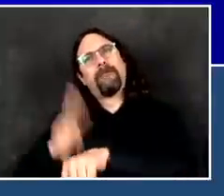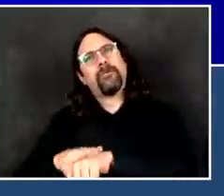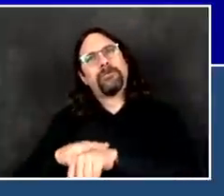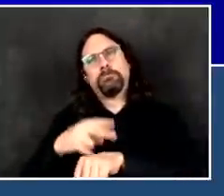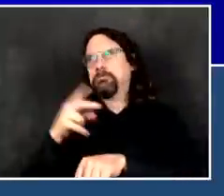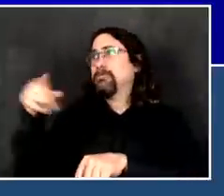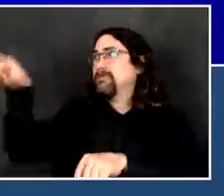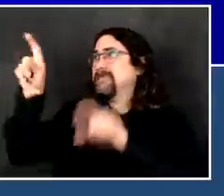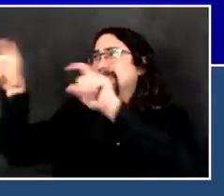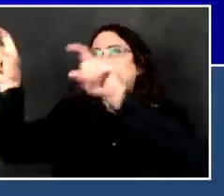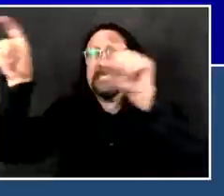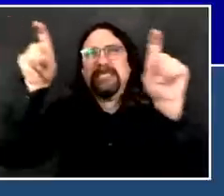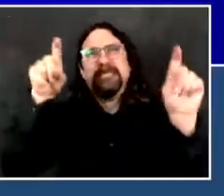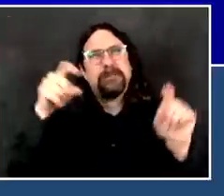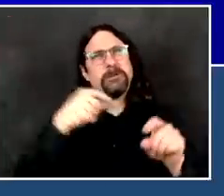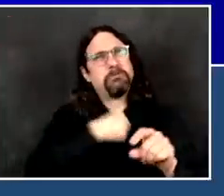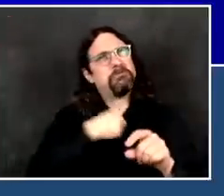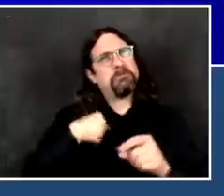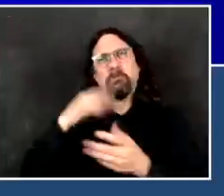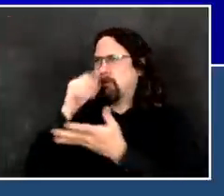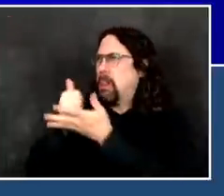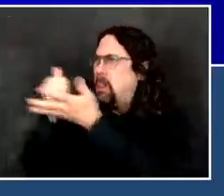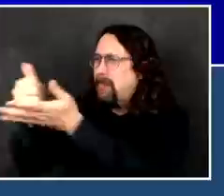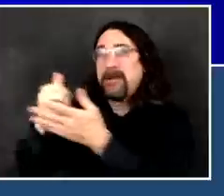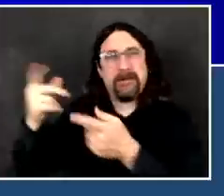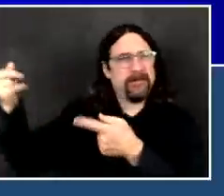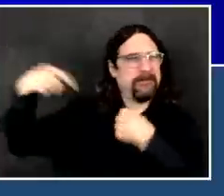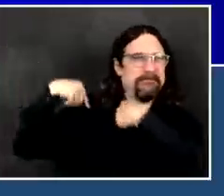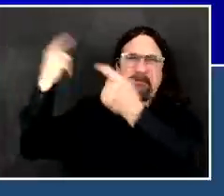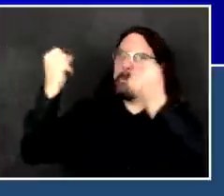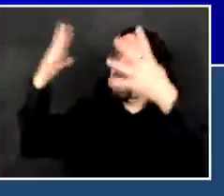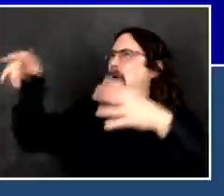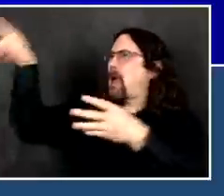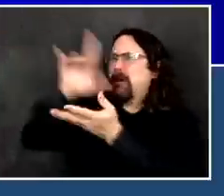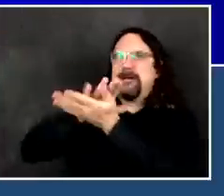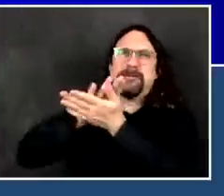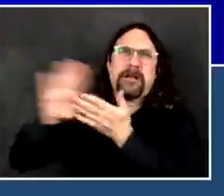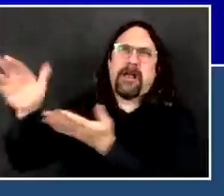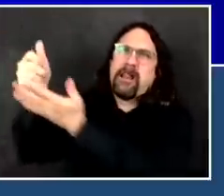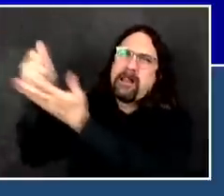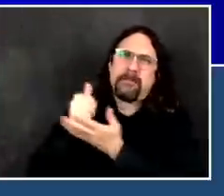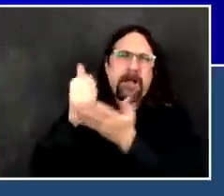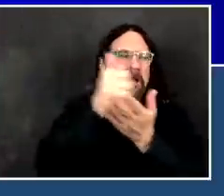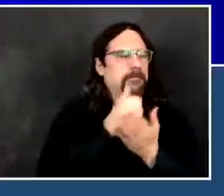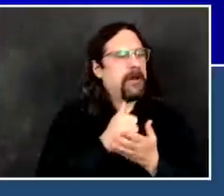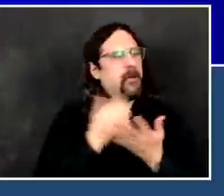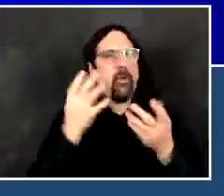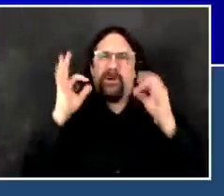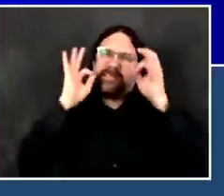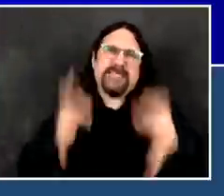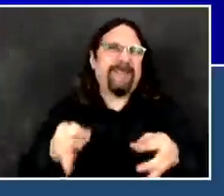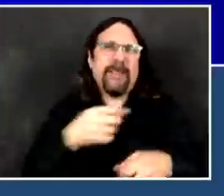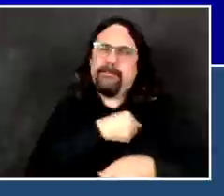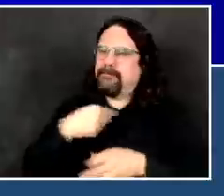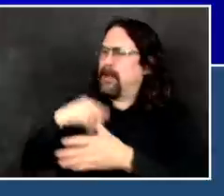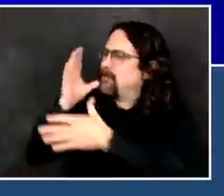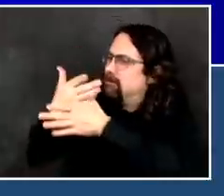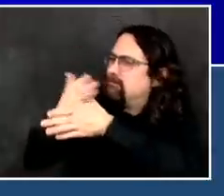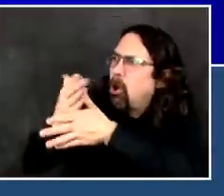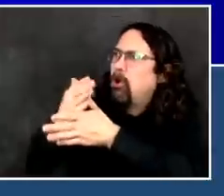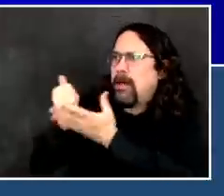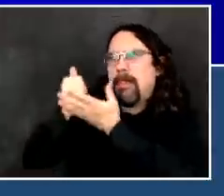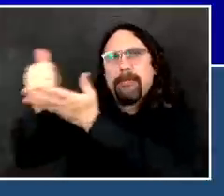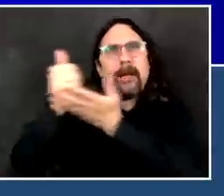we've been so appreciative to other states, other cities that have stepped up to help New York City. Any of them that need our help in